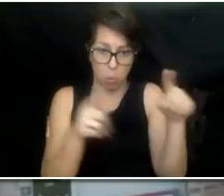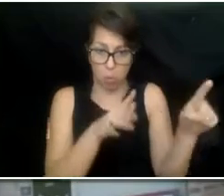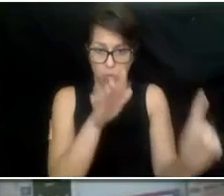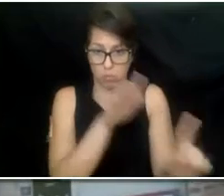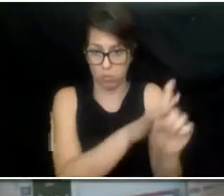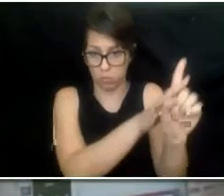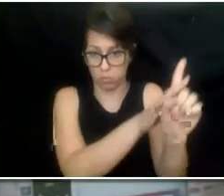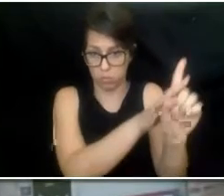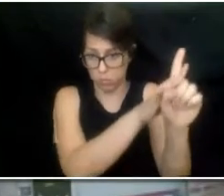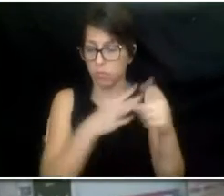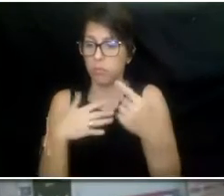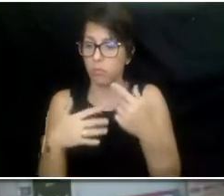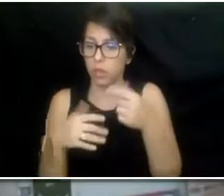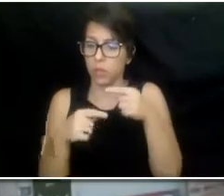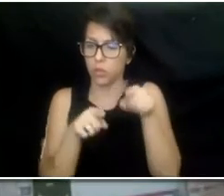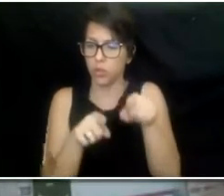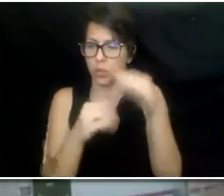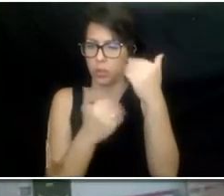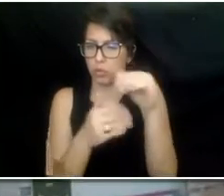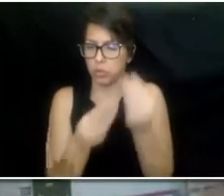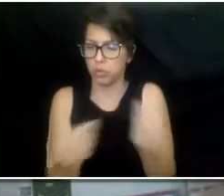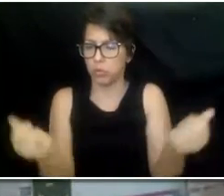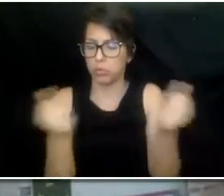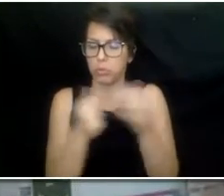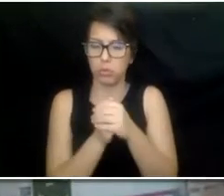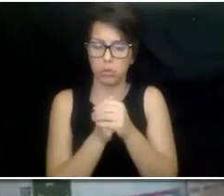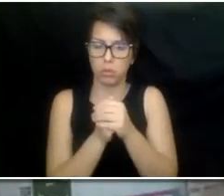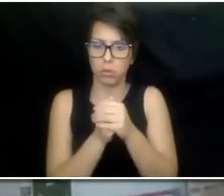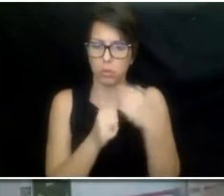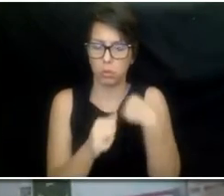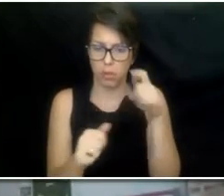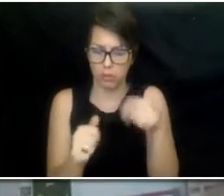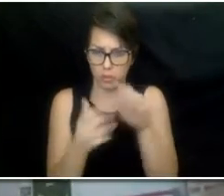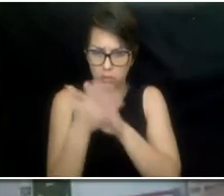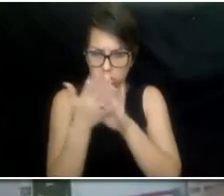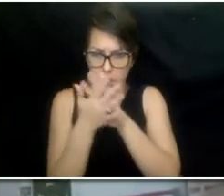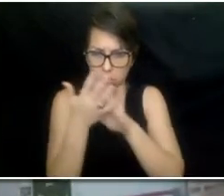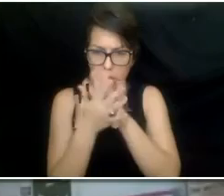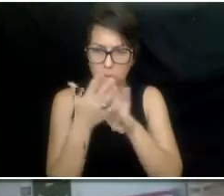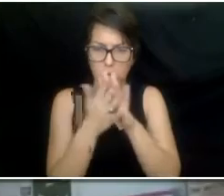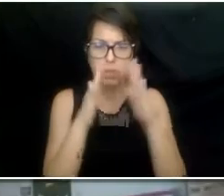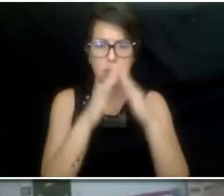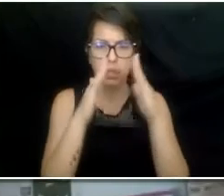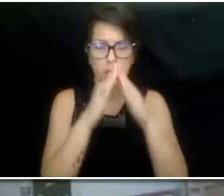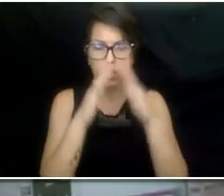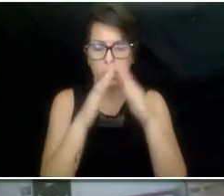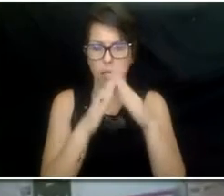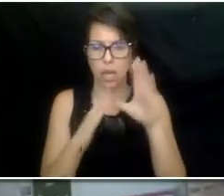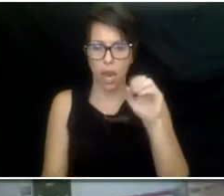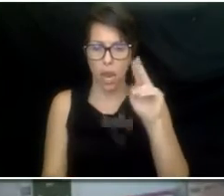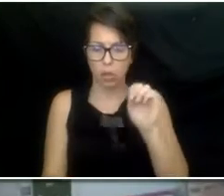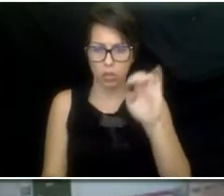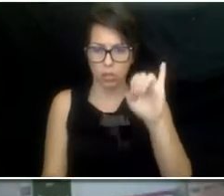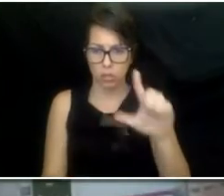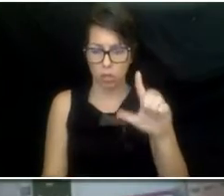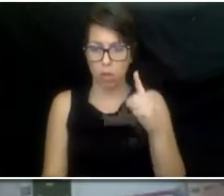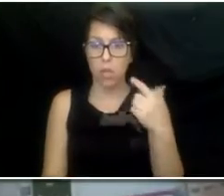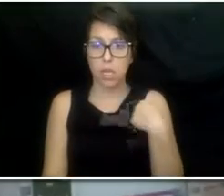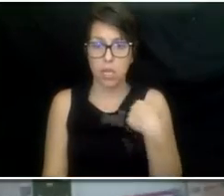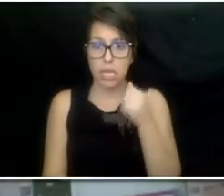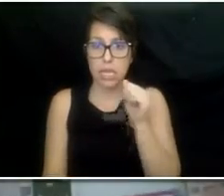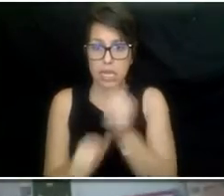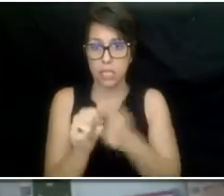danger we are grateful to the mayor's office to end domestic and gender-based violence and the NYPD and HPD uh